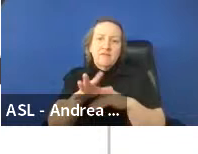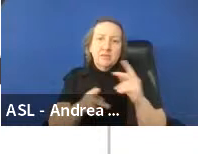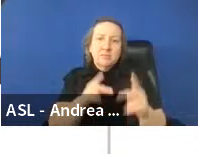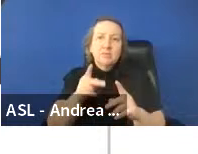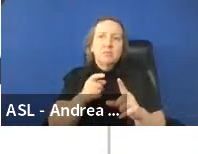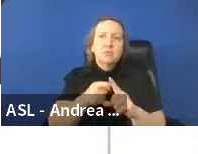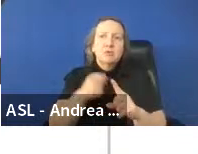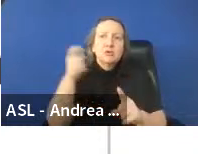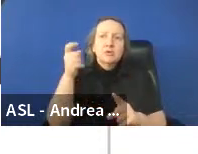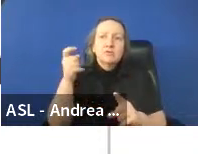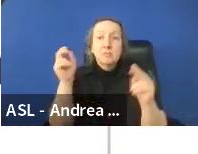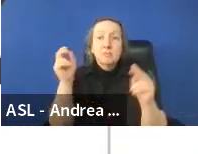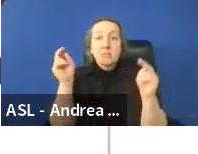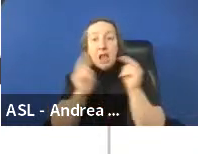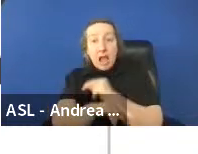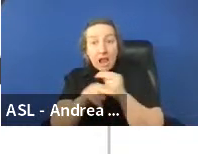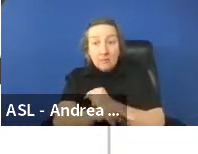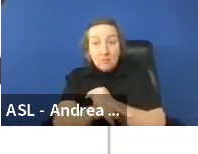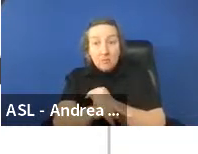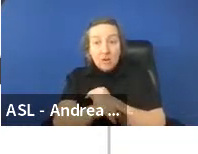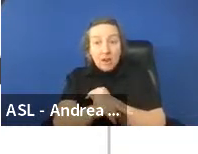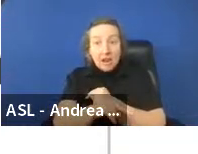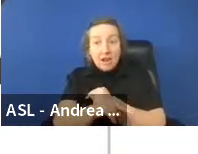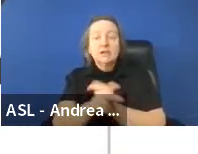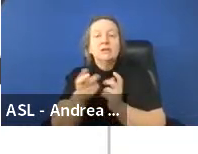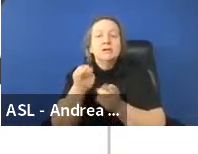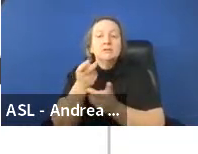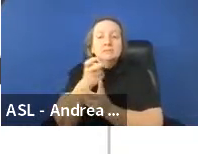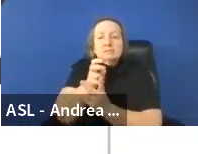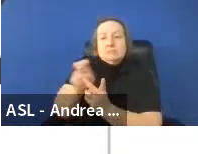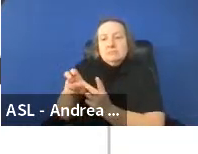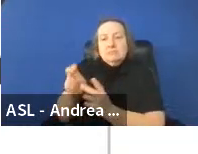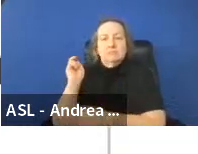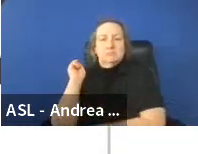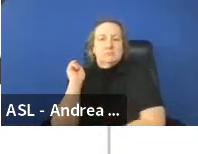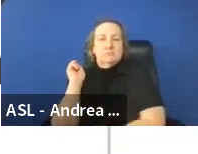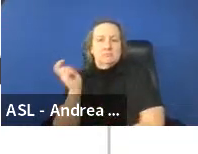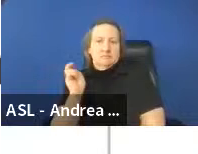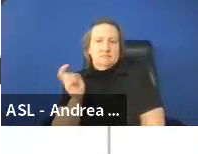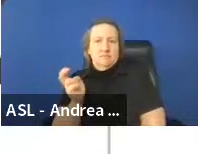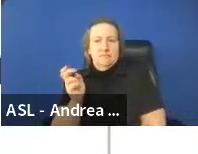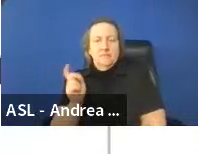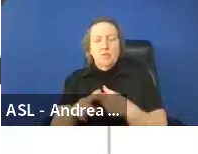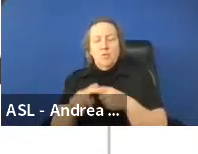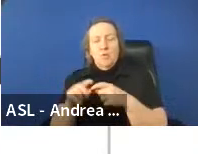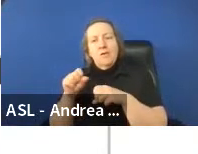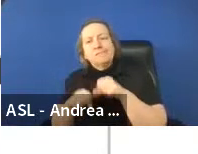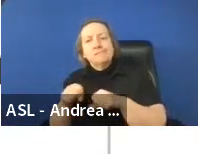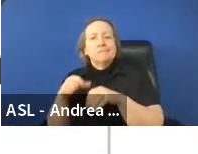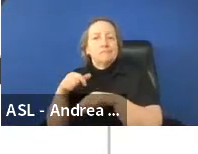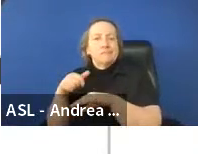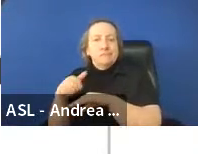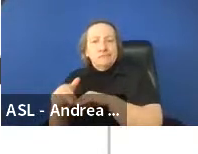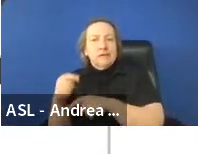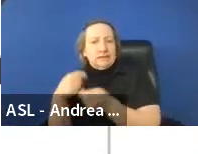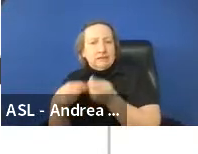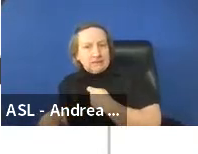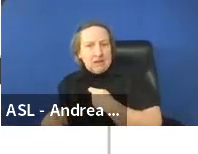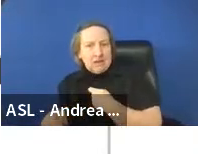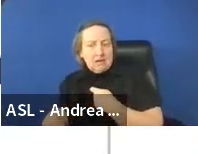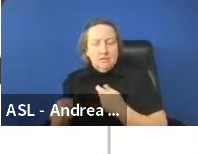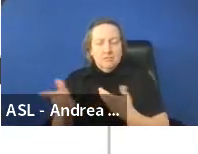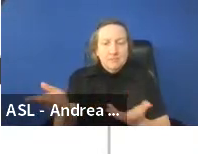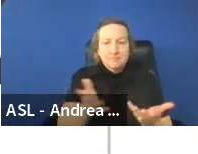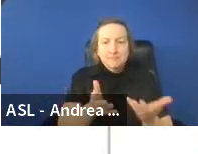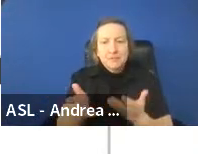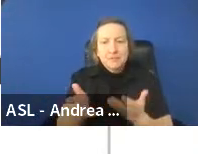a highway mode to a public transportation mode or an active transportation mode to do what they're doing. So I